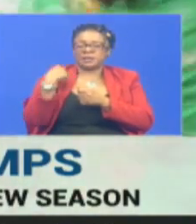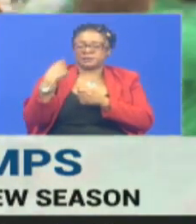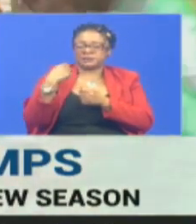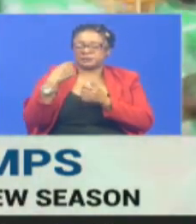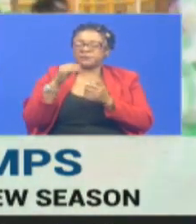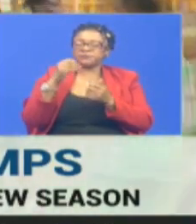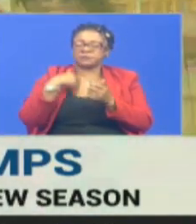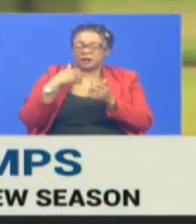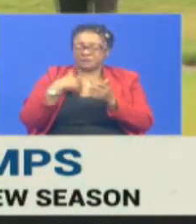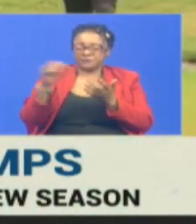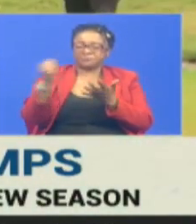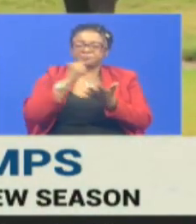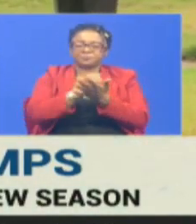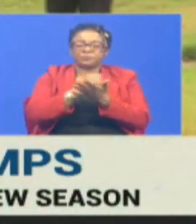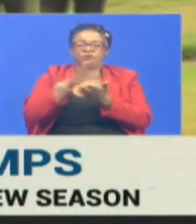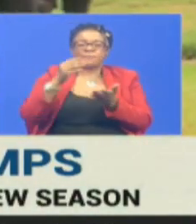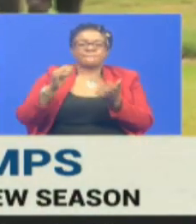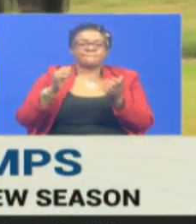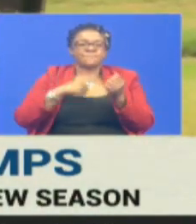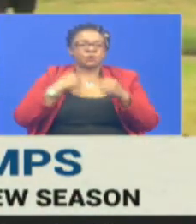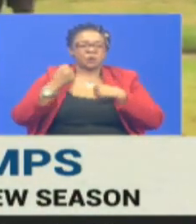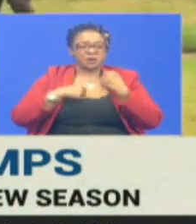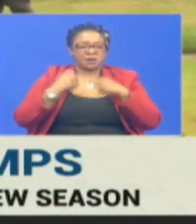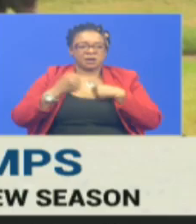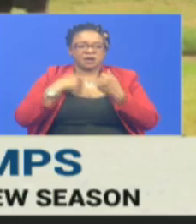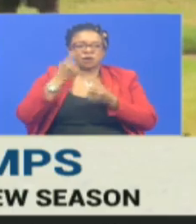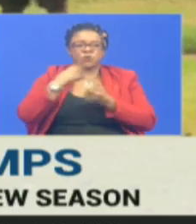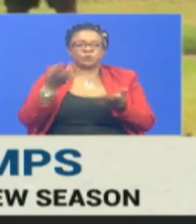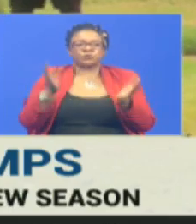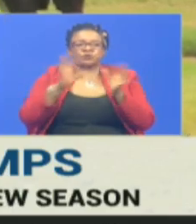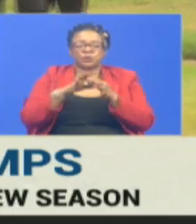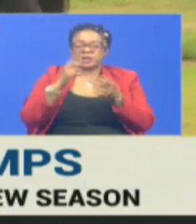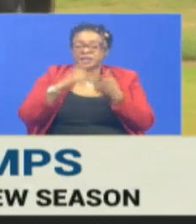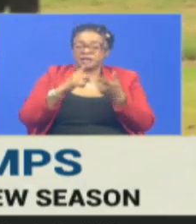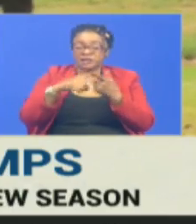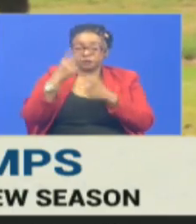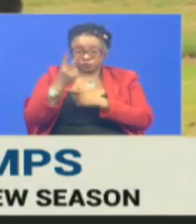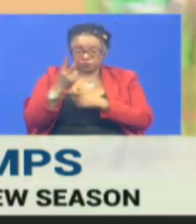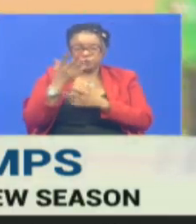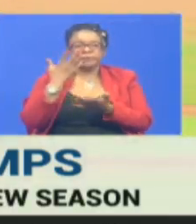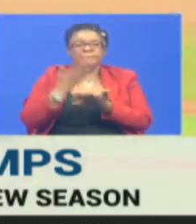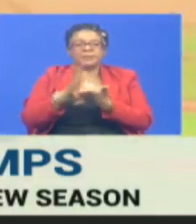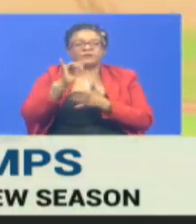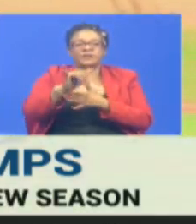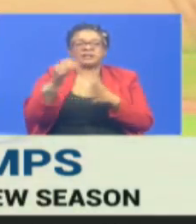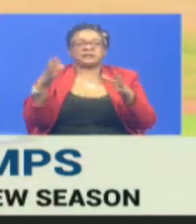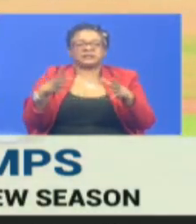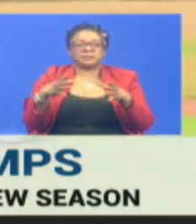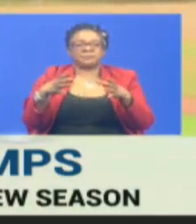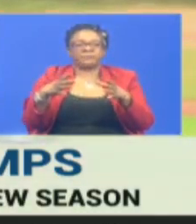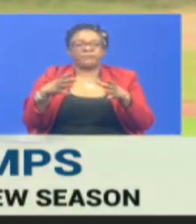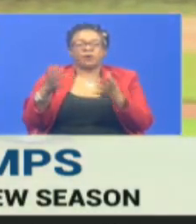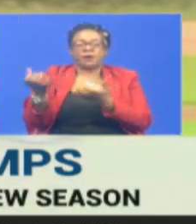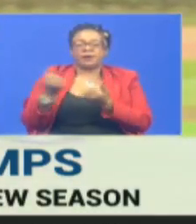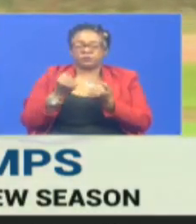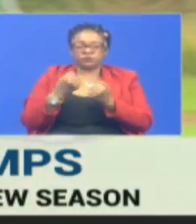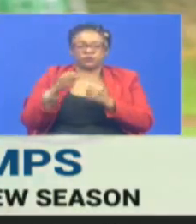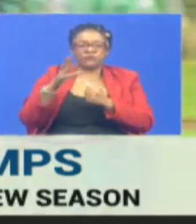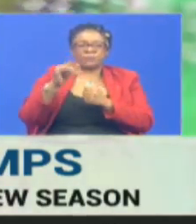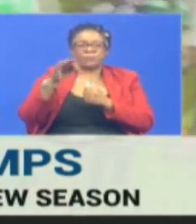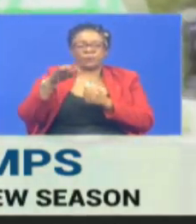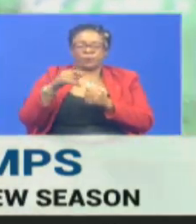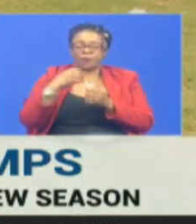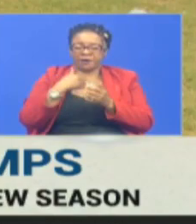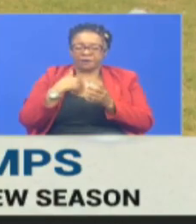that is striker Jules Ulimwengu, who joined on a two-year deal, was part of that team. The acquisition of Ulimwengu brings to three